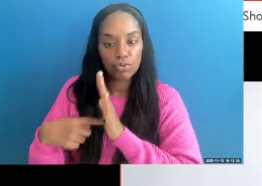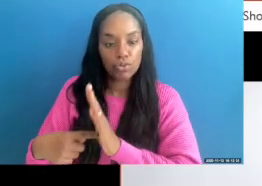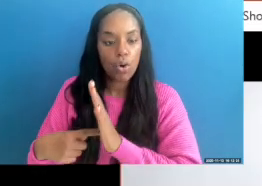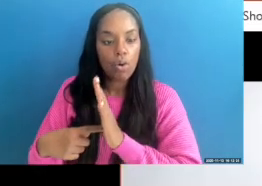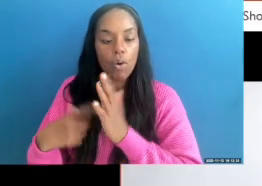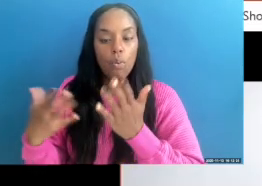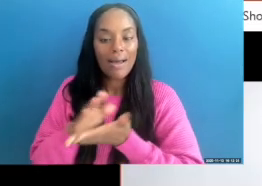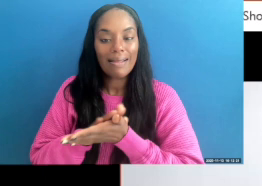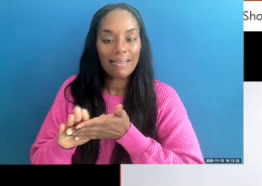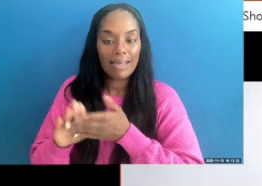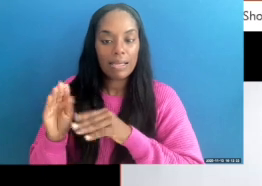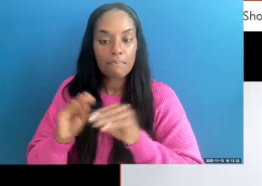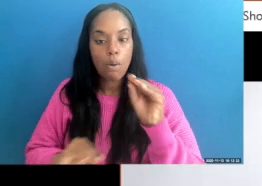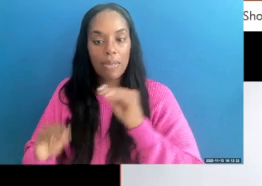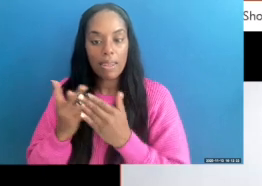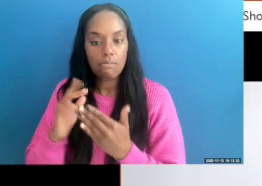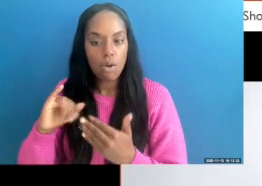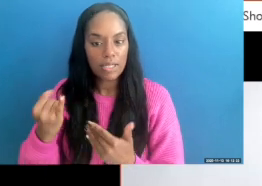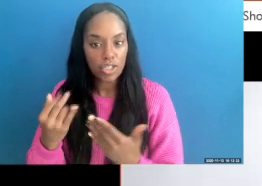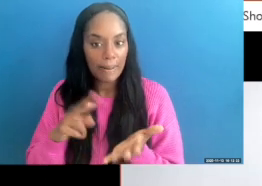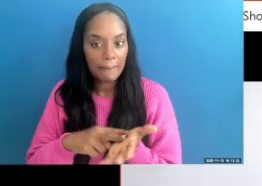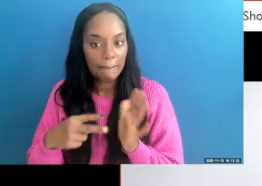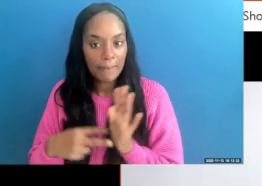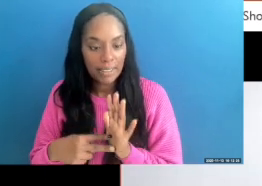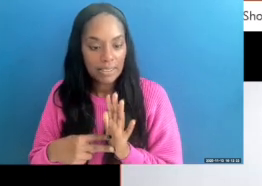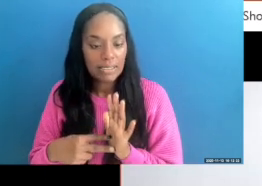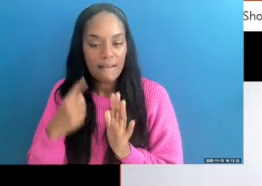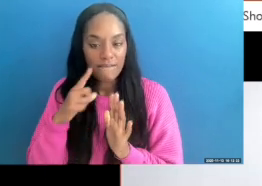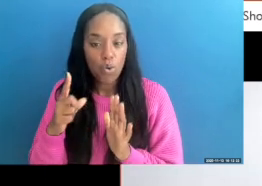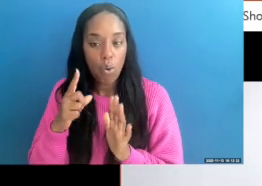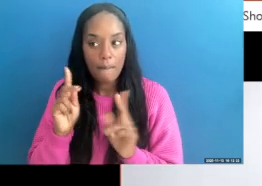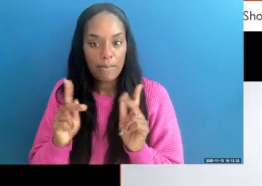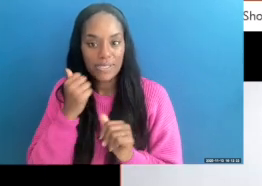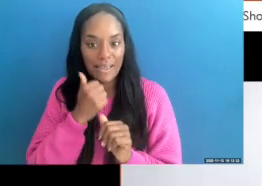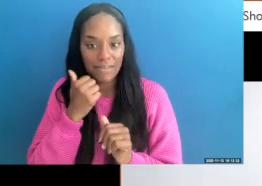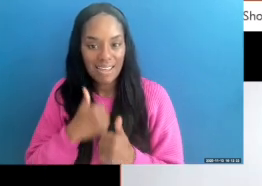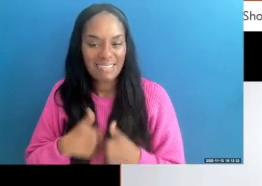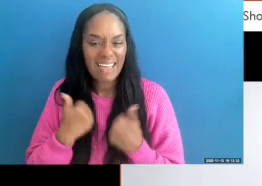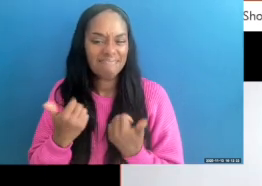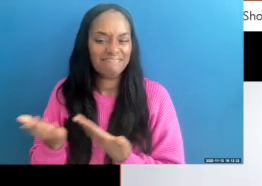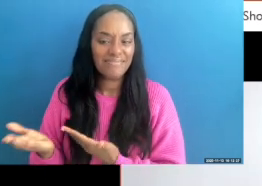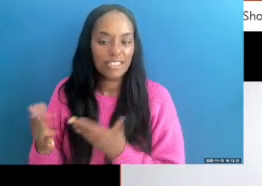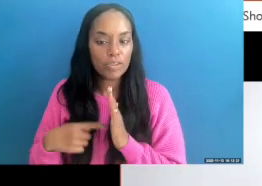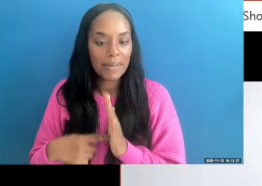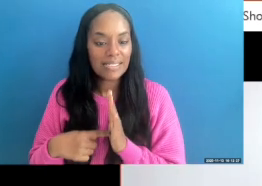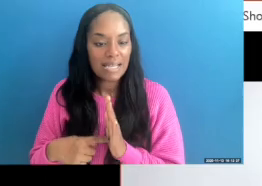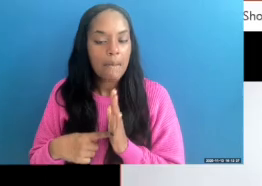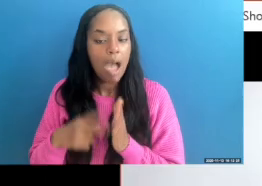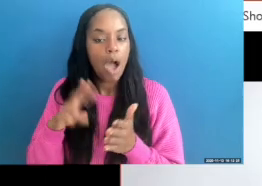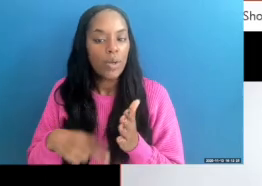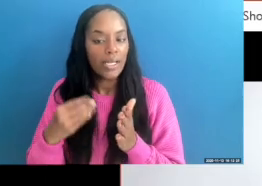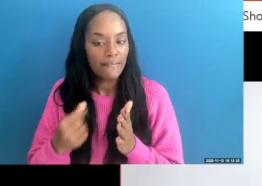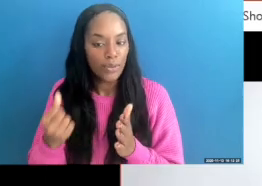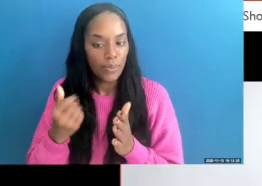this slide capture what clean mobility projects really means in people's daily lives. These are just some example. I